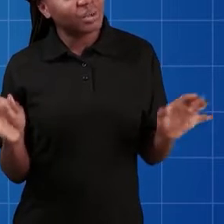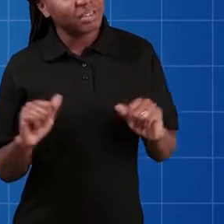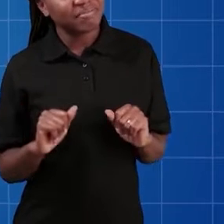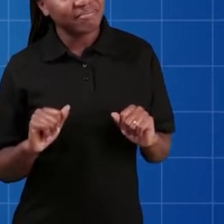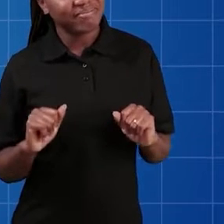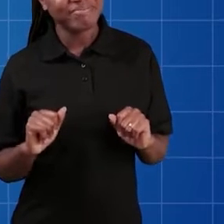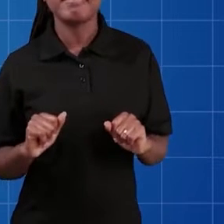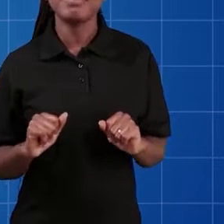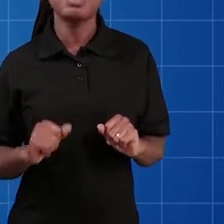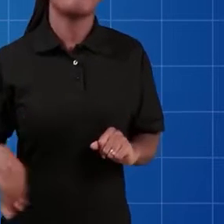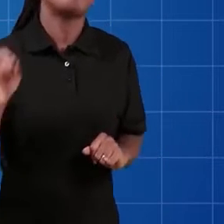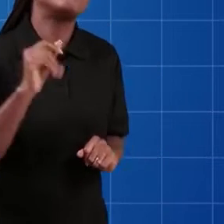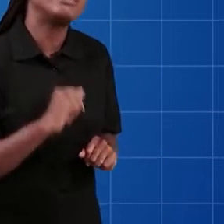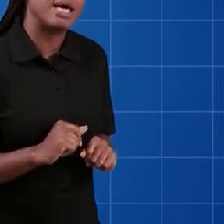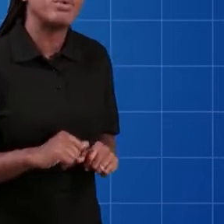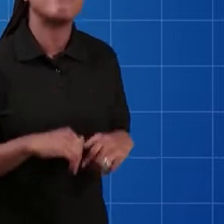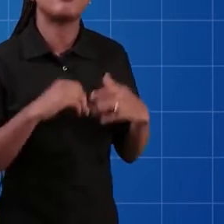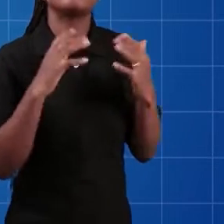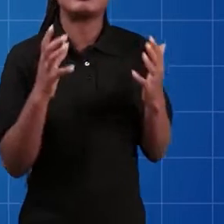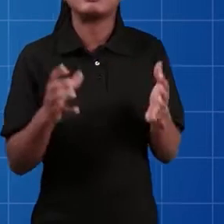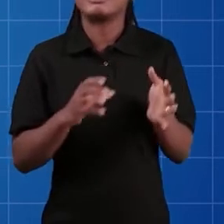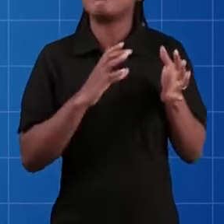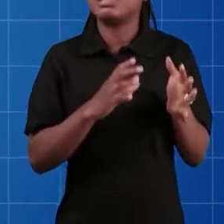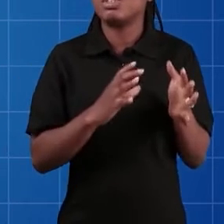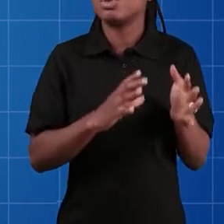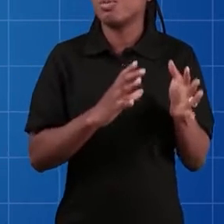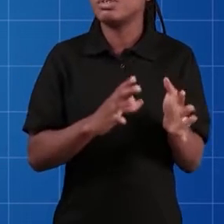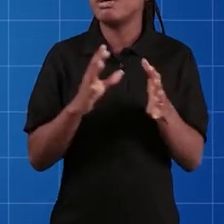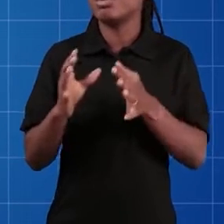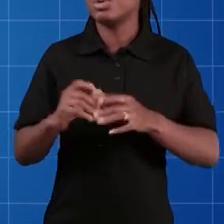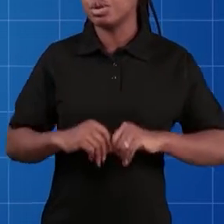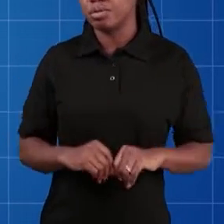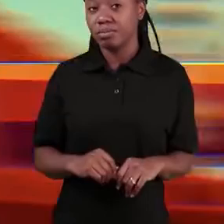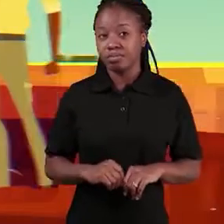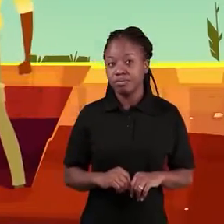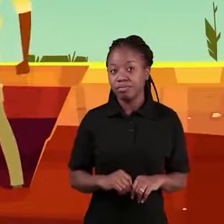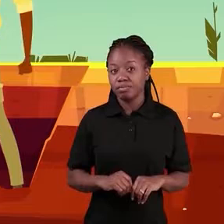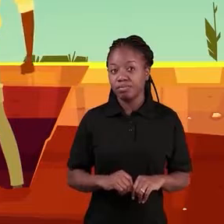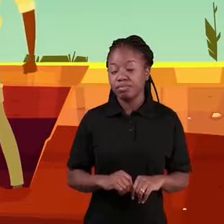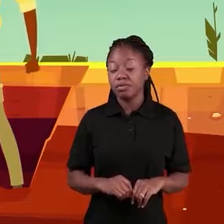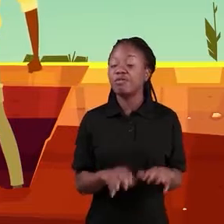D, anyone? Over time, we have also gathered evidence to support evolution.